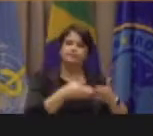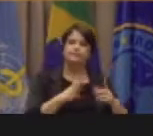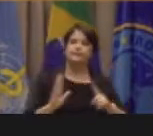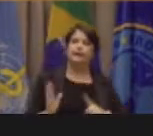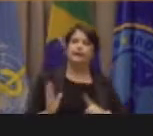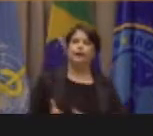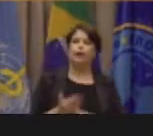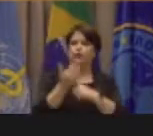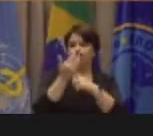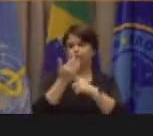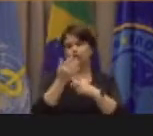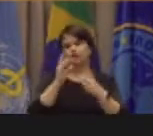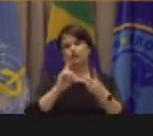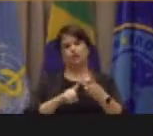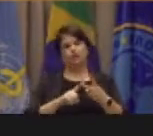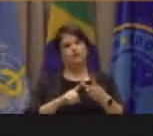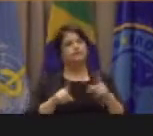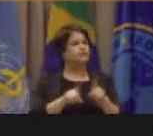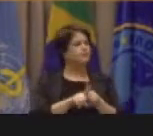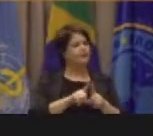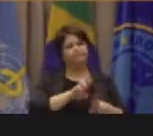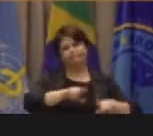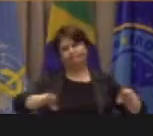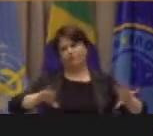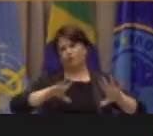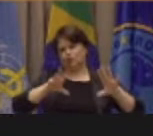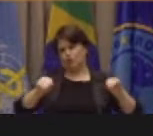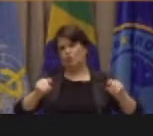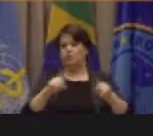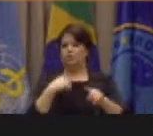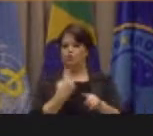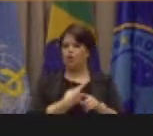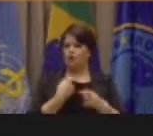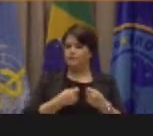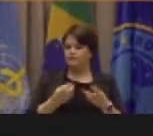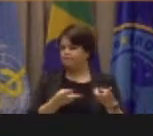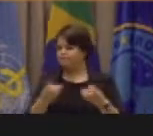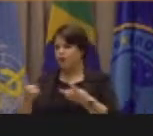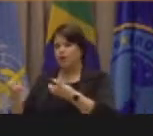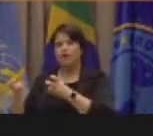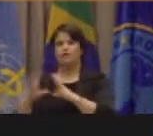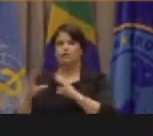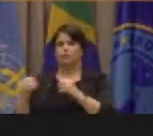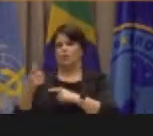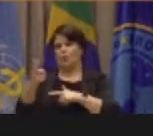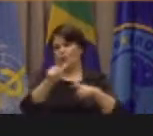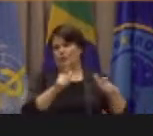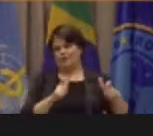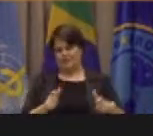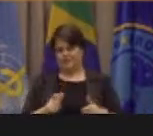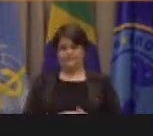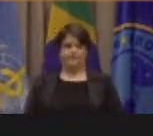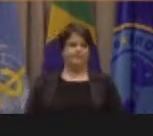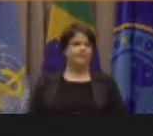to incorporate management of specialties, and we have to explore